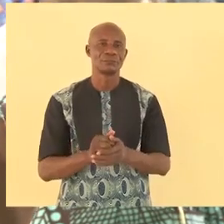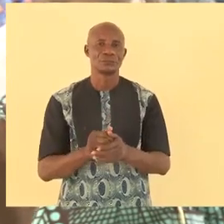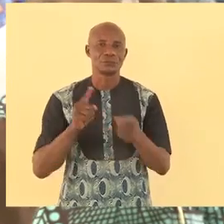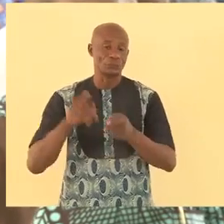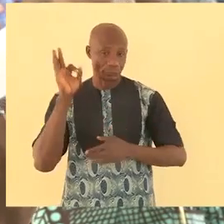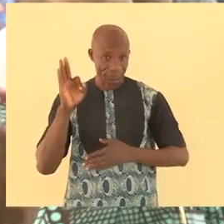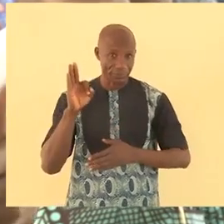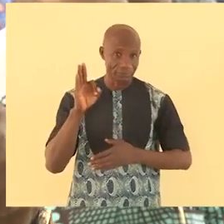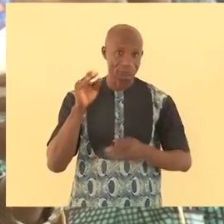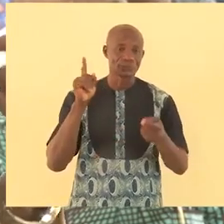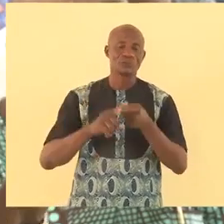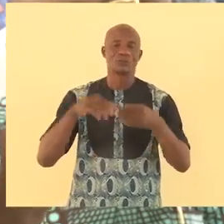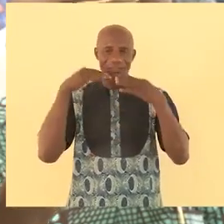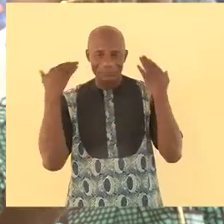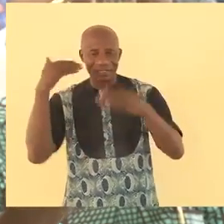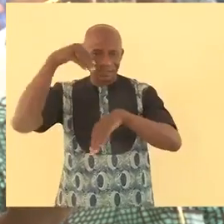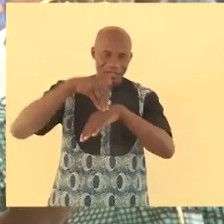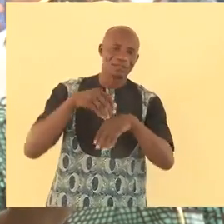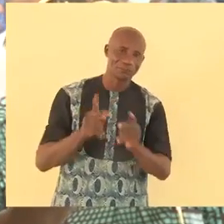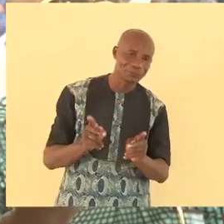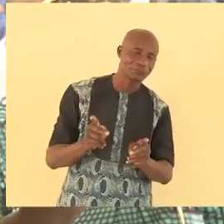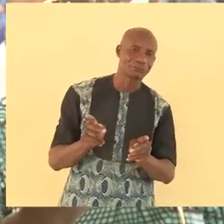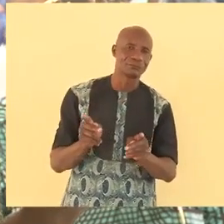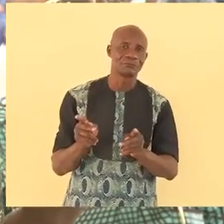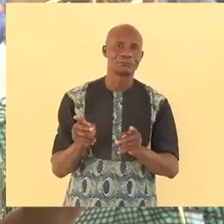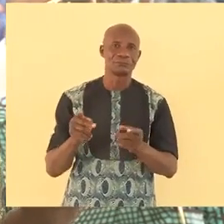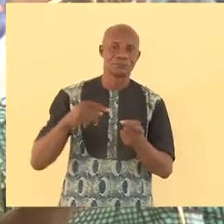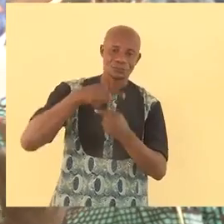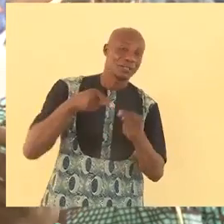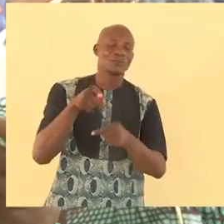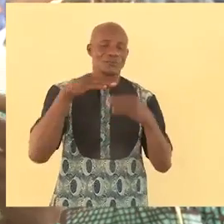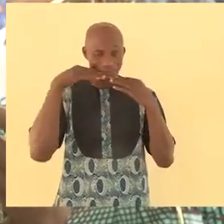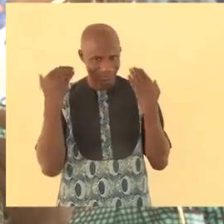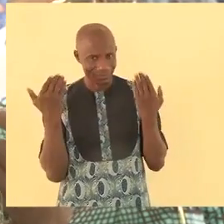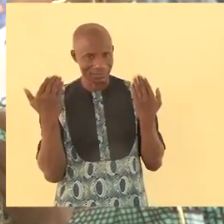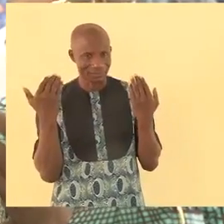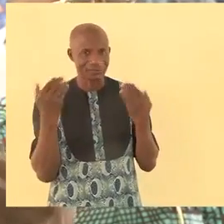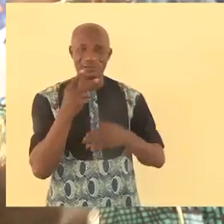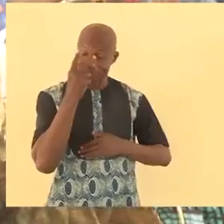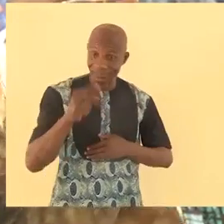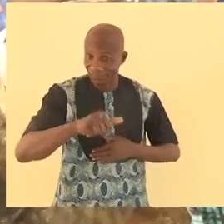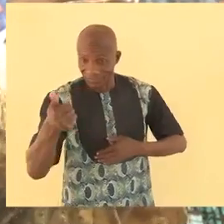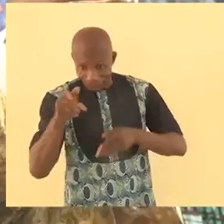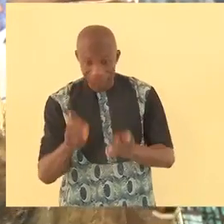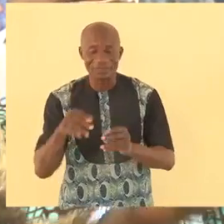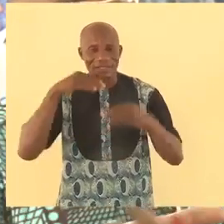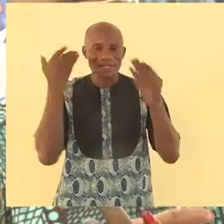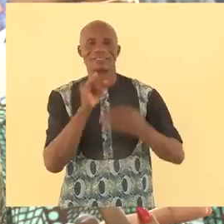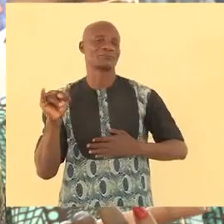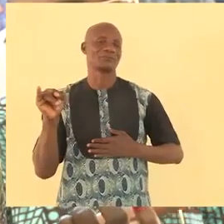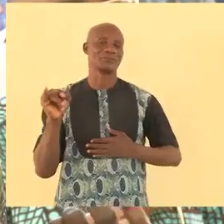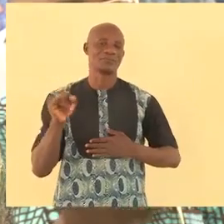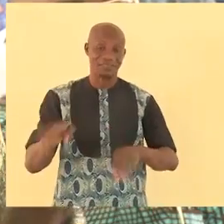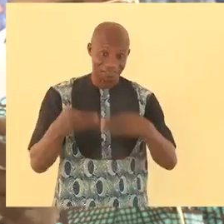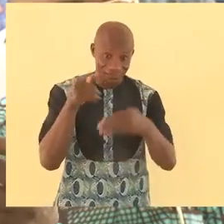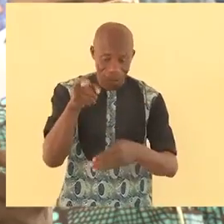to preach, give to smile at people, and so on. And when you smile, and you see the other person